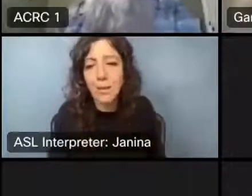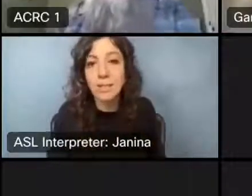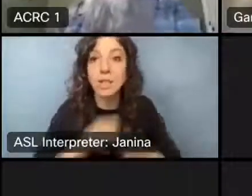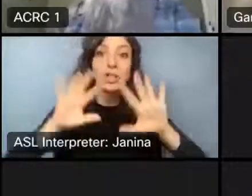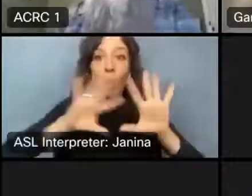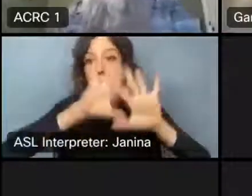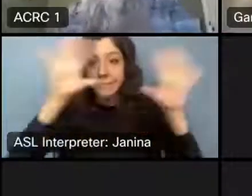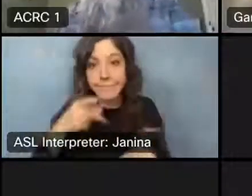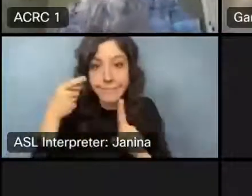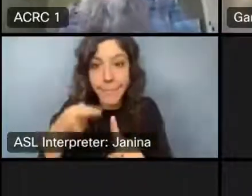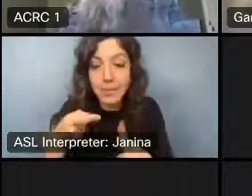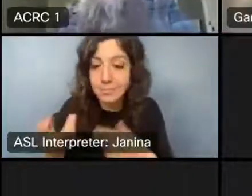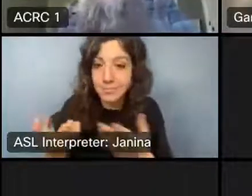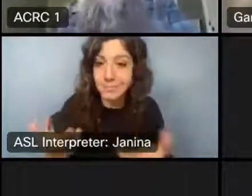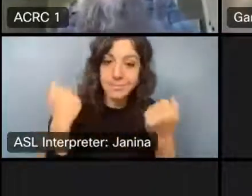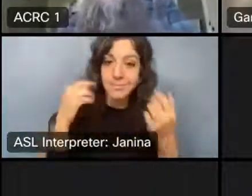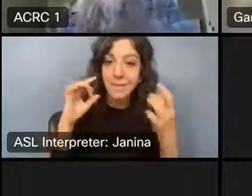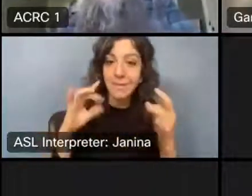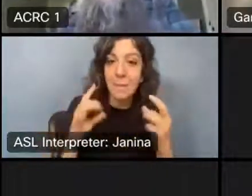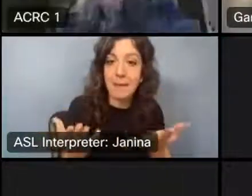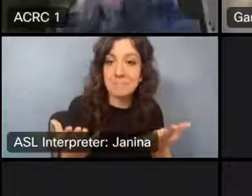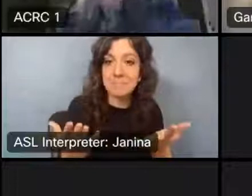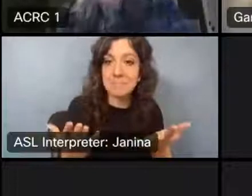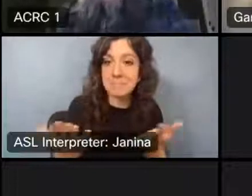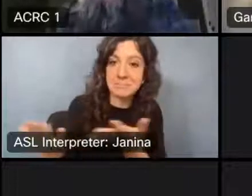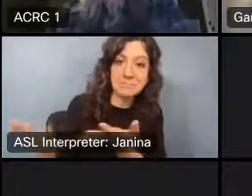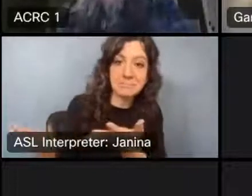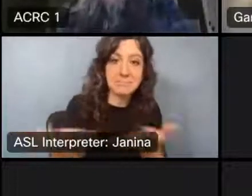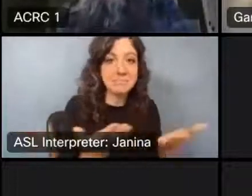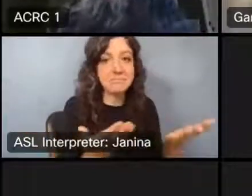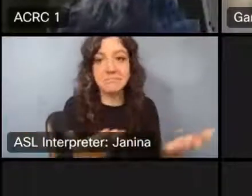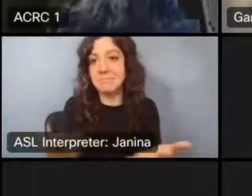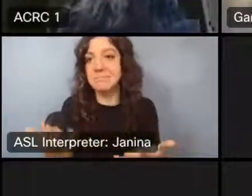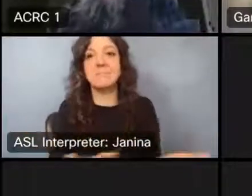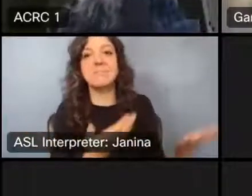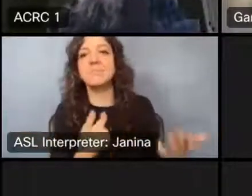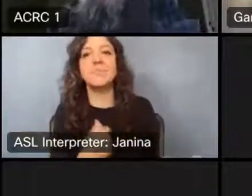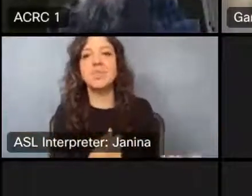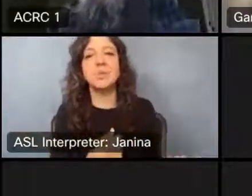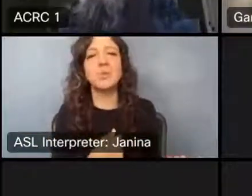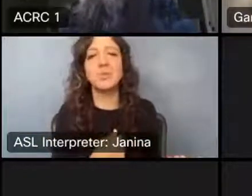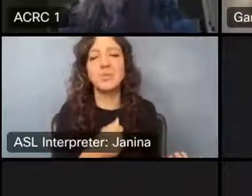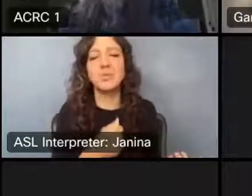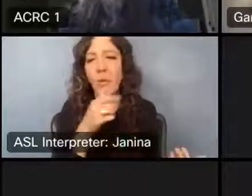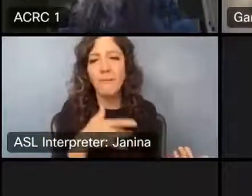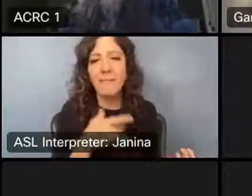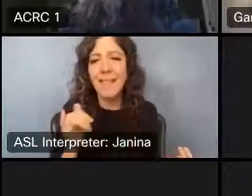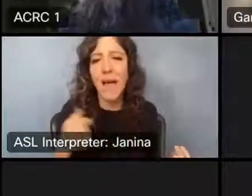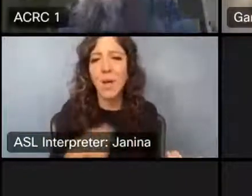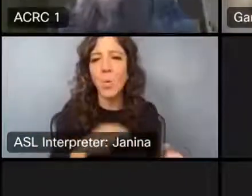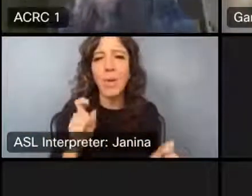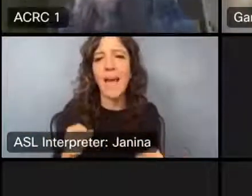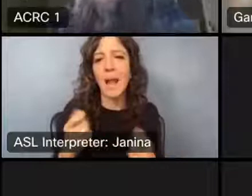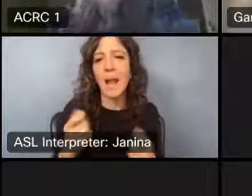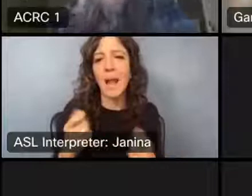said, feedback then about this, we don't feel like we can wait much longer to get this out